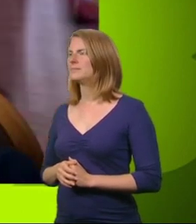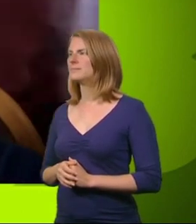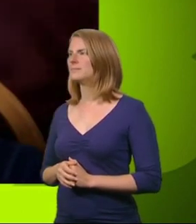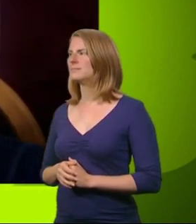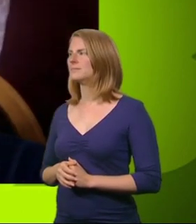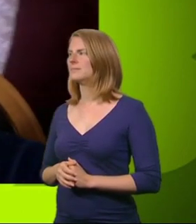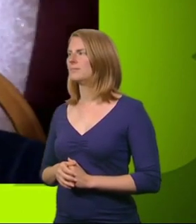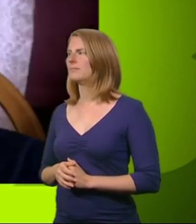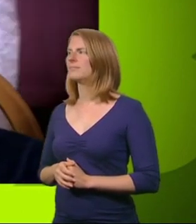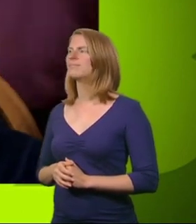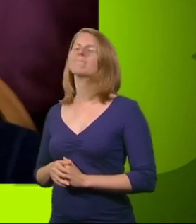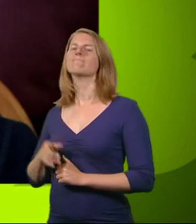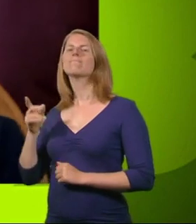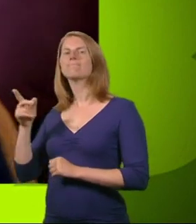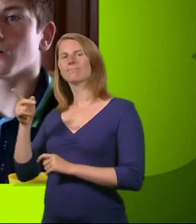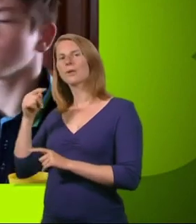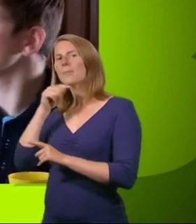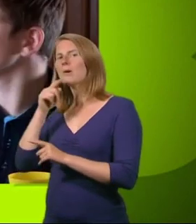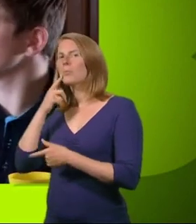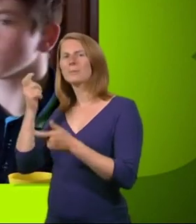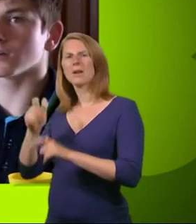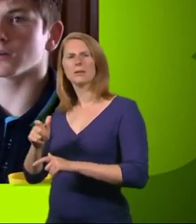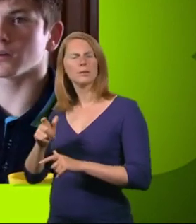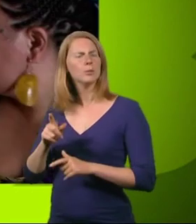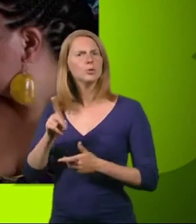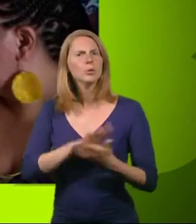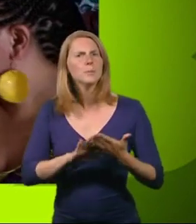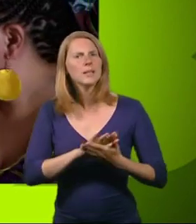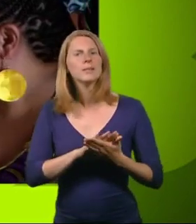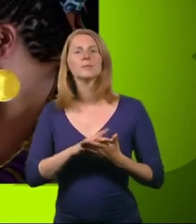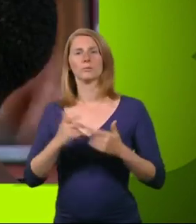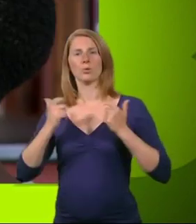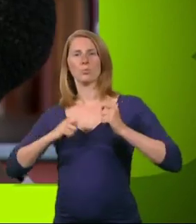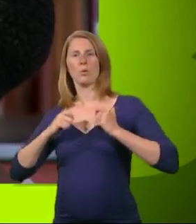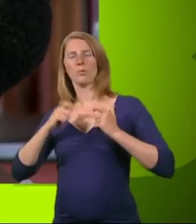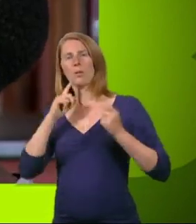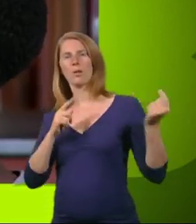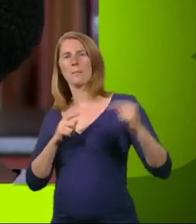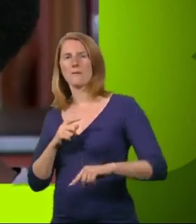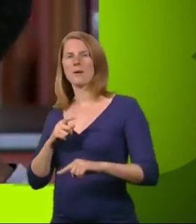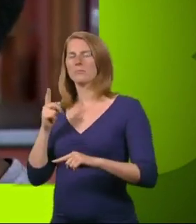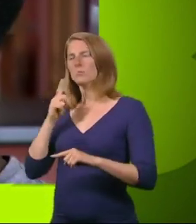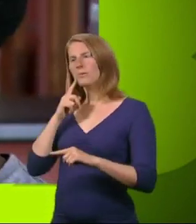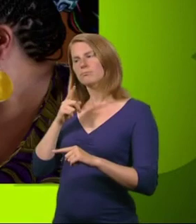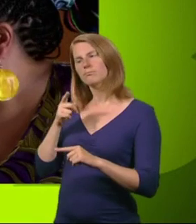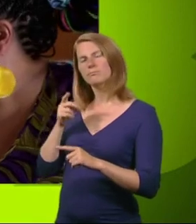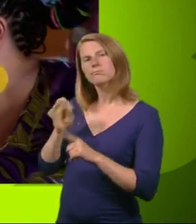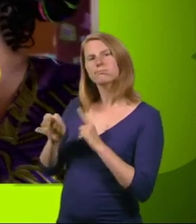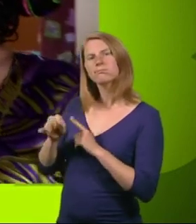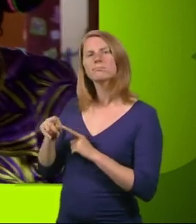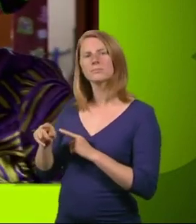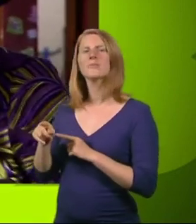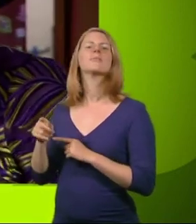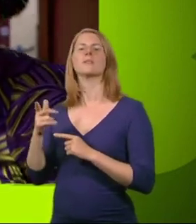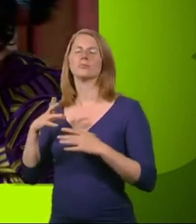It seems Ada and Dio won't be staying. What do you mean? The social worker's coming over with someone from immigration. We need to have them ready to go.